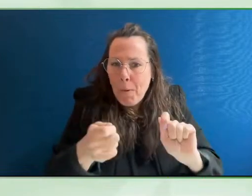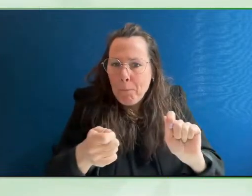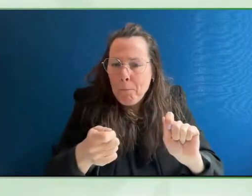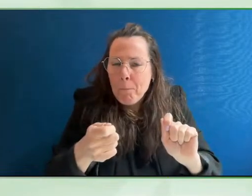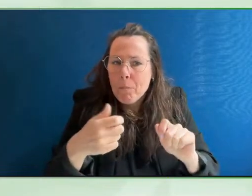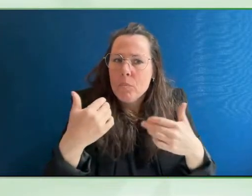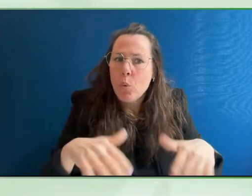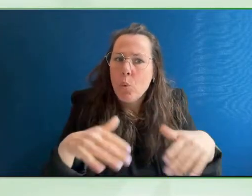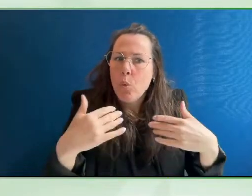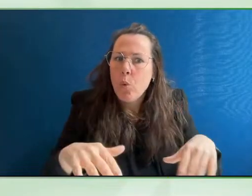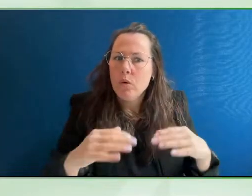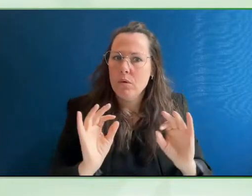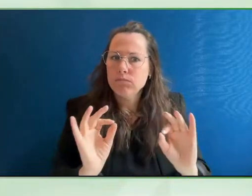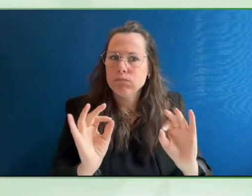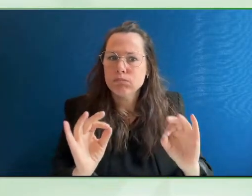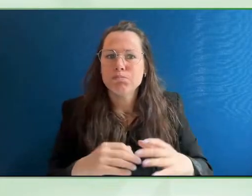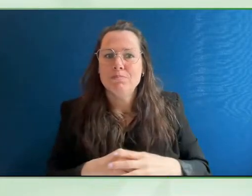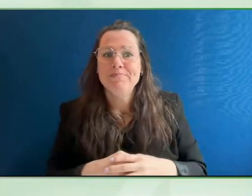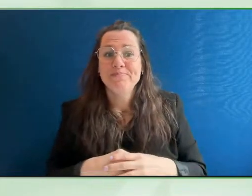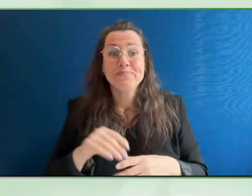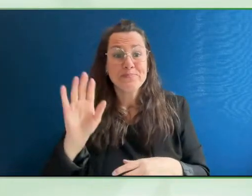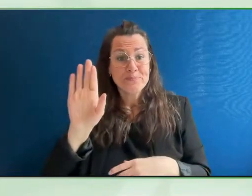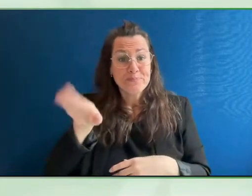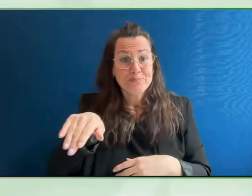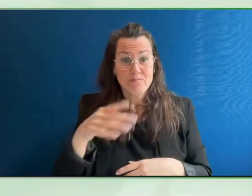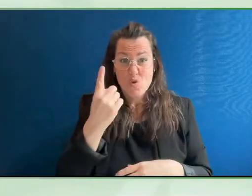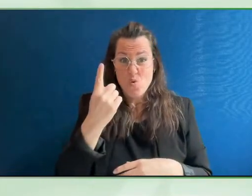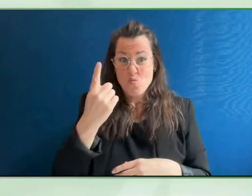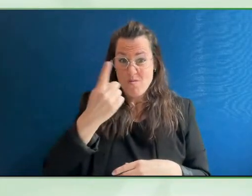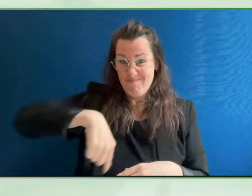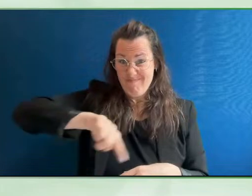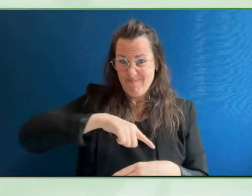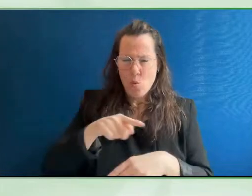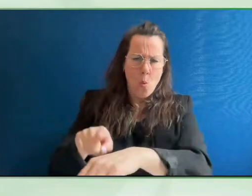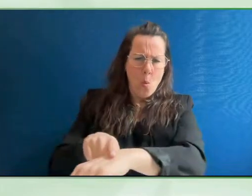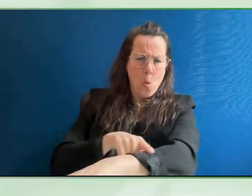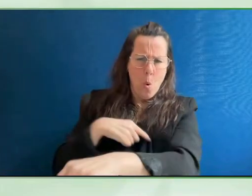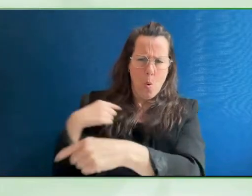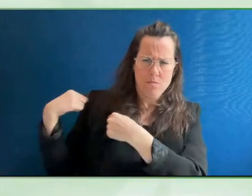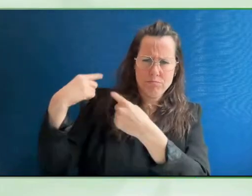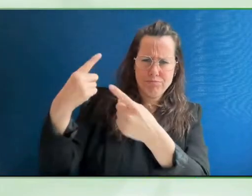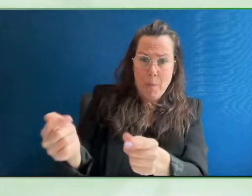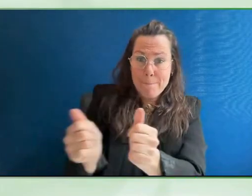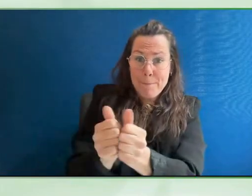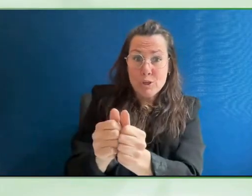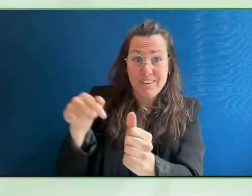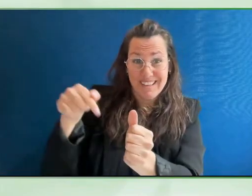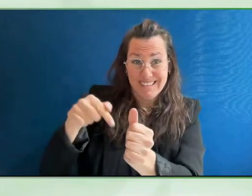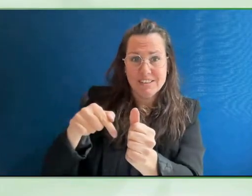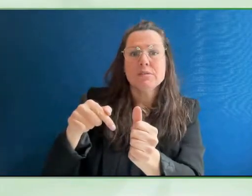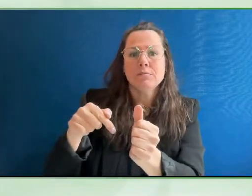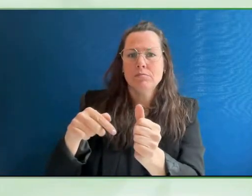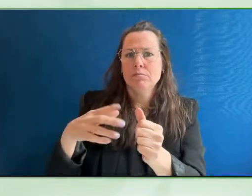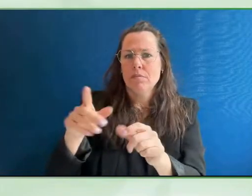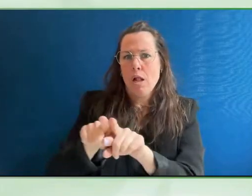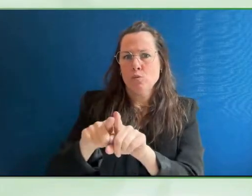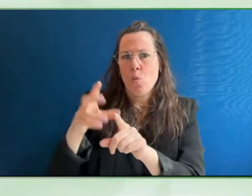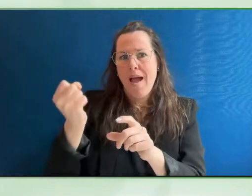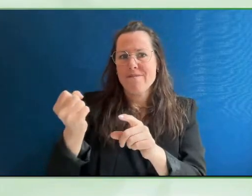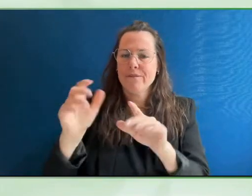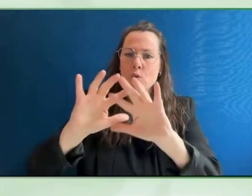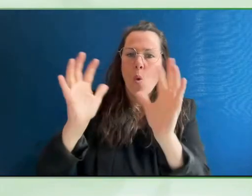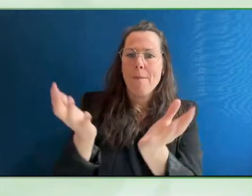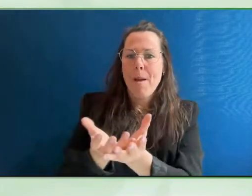a whole department that basically increased the number of employees with disabilities into